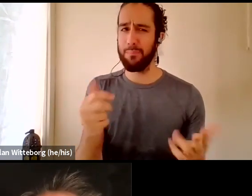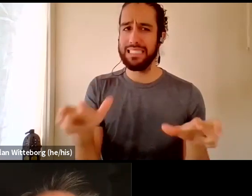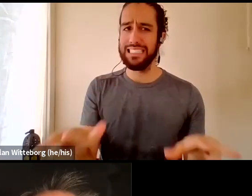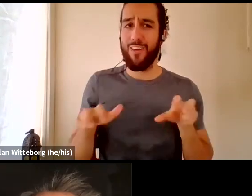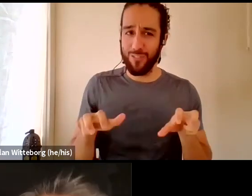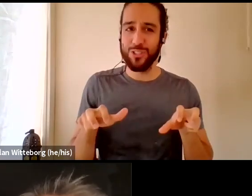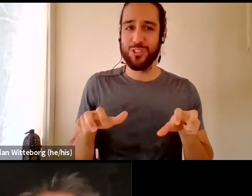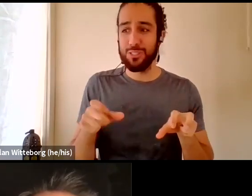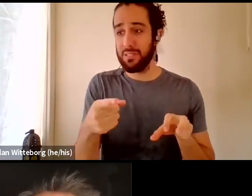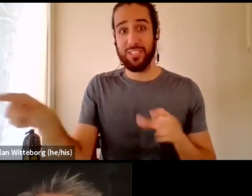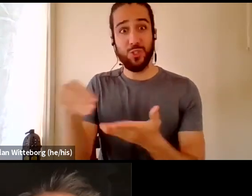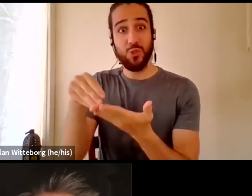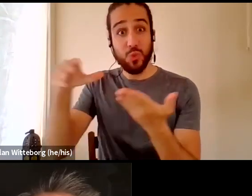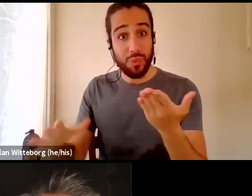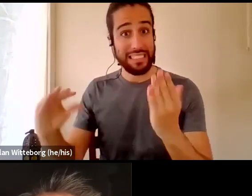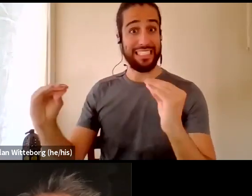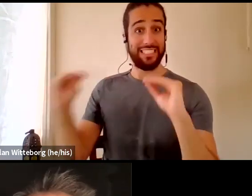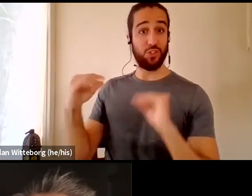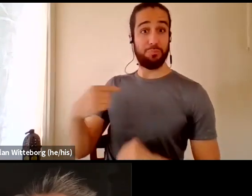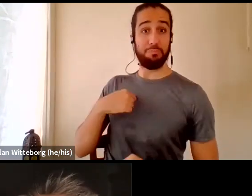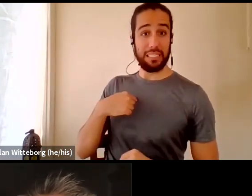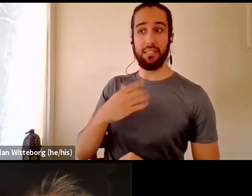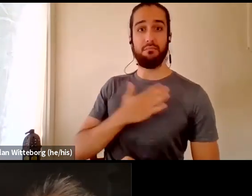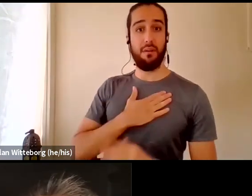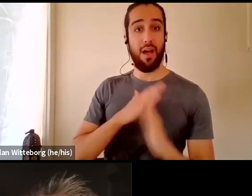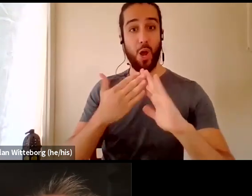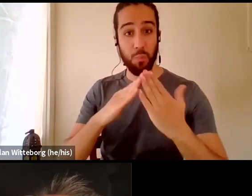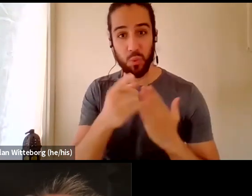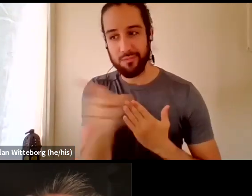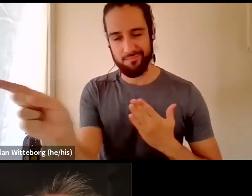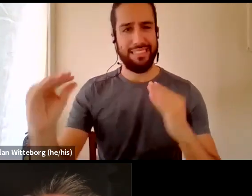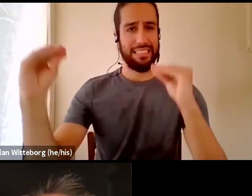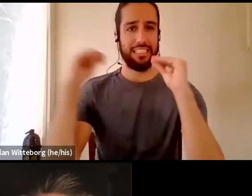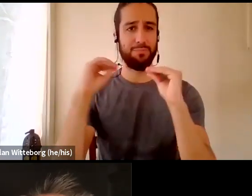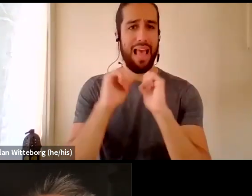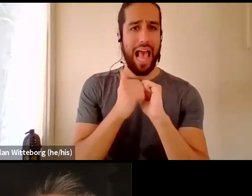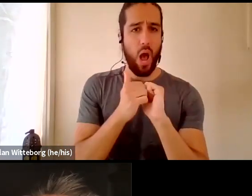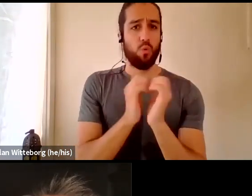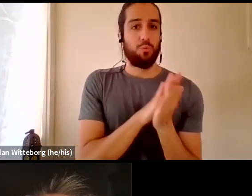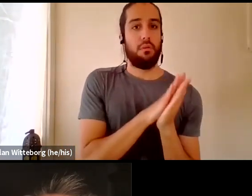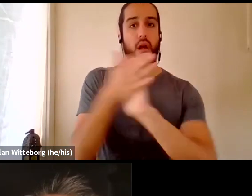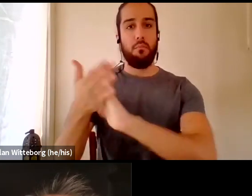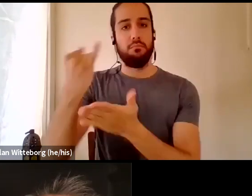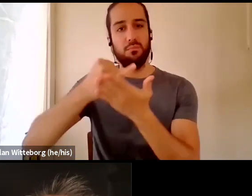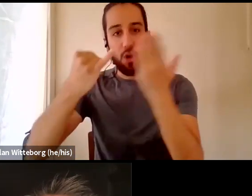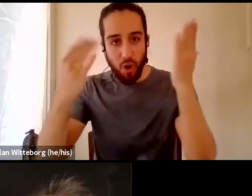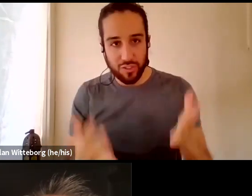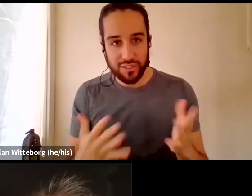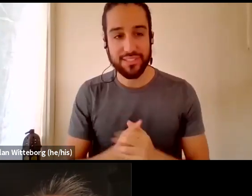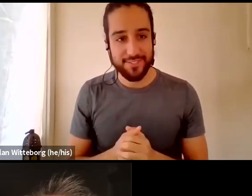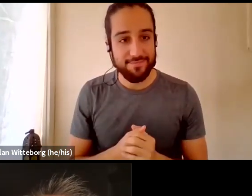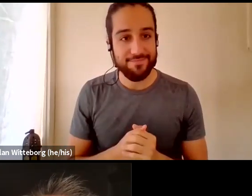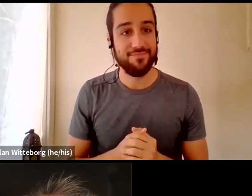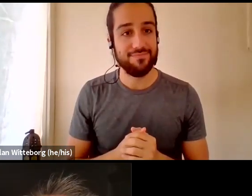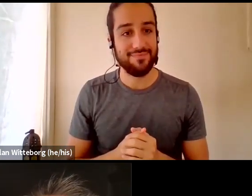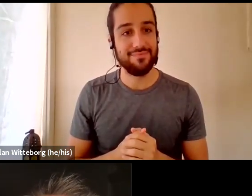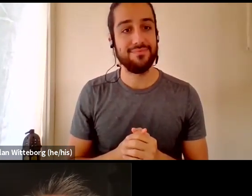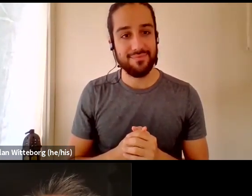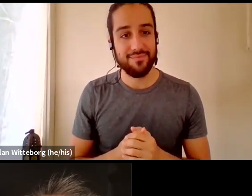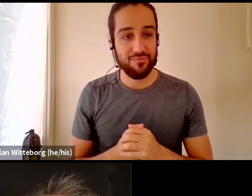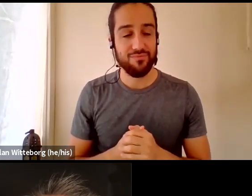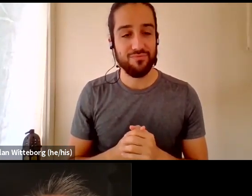so much. My students, my community have taught me how to be an artist. Because, you know, for those, some of the